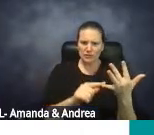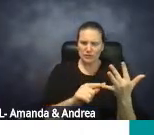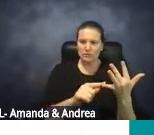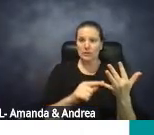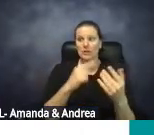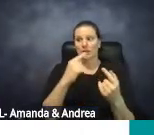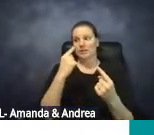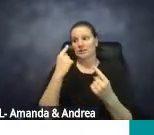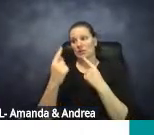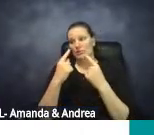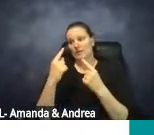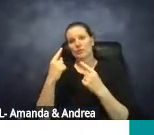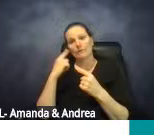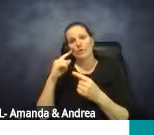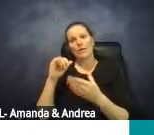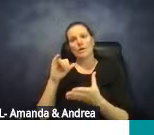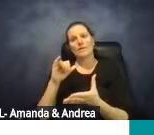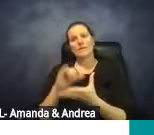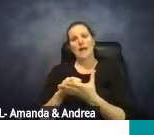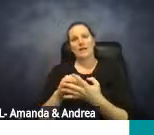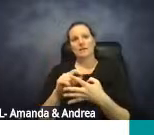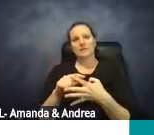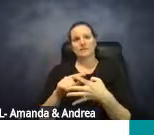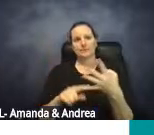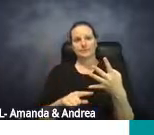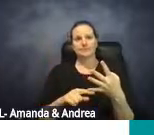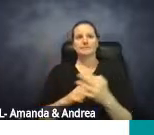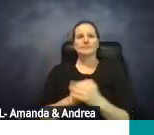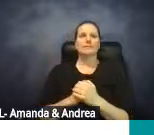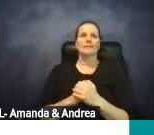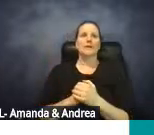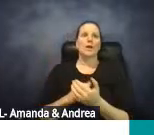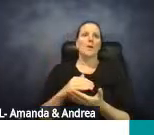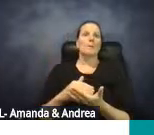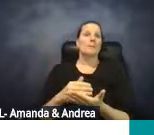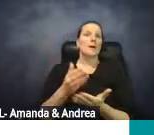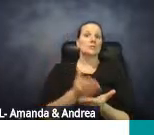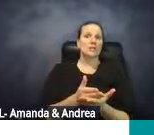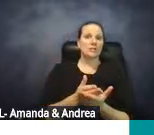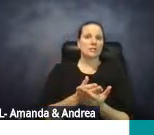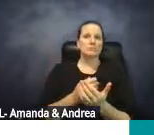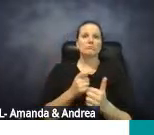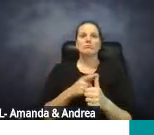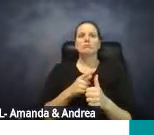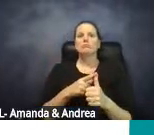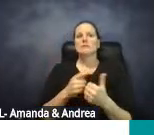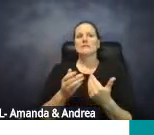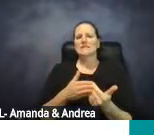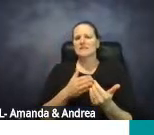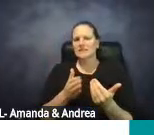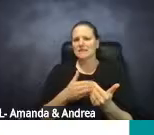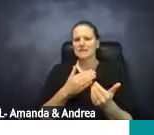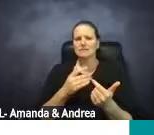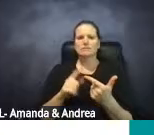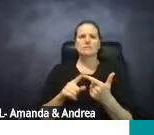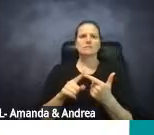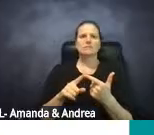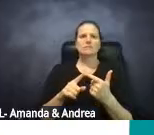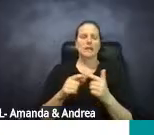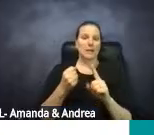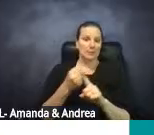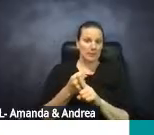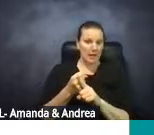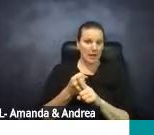were used to create 4 specific decision factors: budget feasibility, ease of implementation, level of impact on design, and then